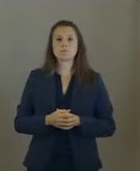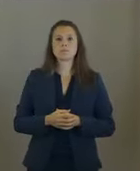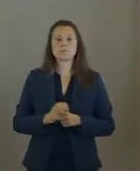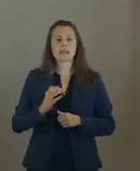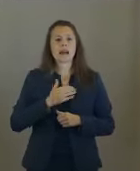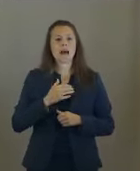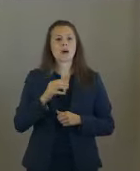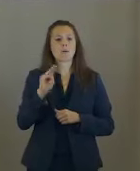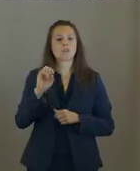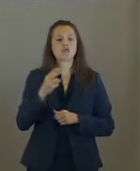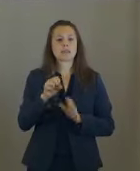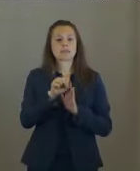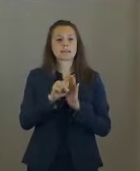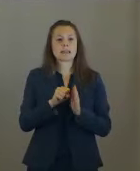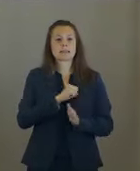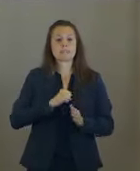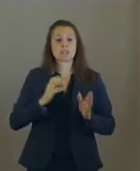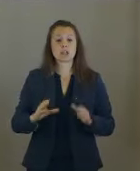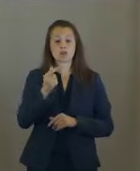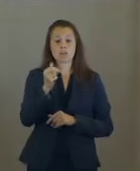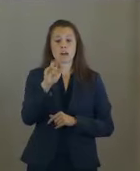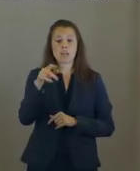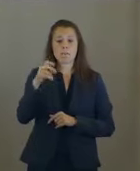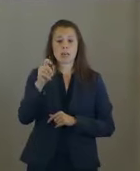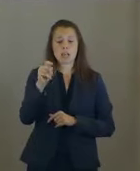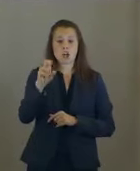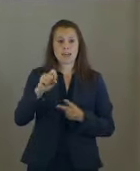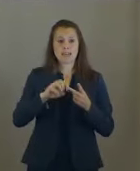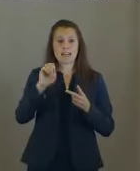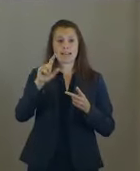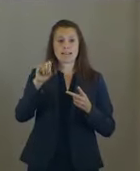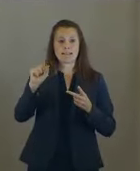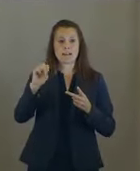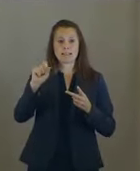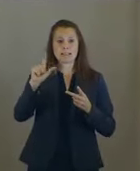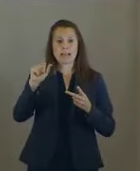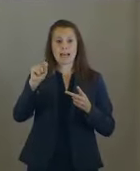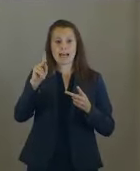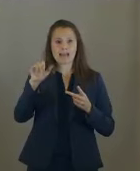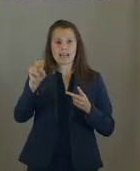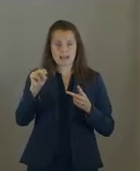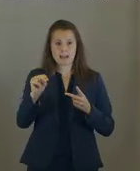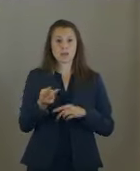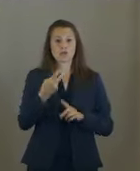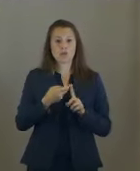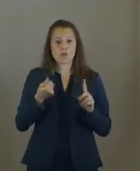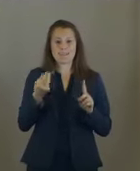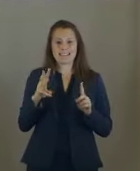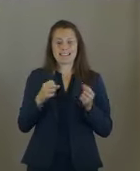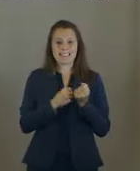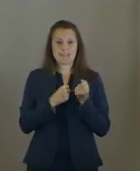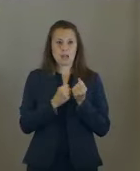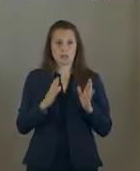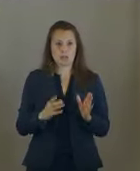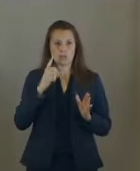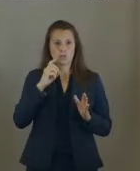Our Michigan State Senators, Gary Peters and Michigan Senator Alyssa Slotkin, are 2 of the 16 sponsors